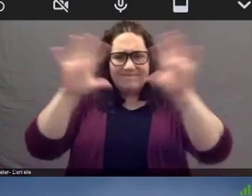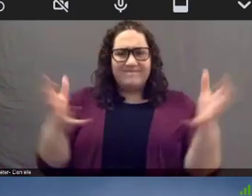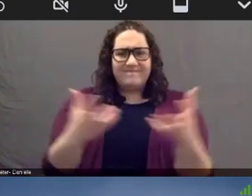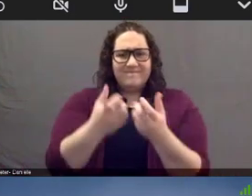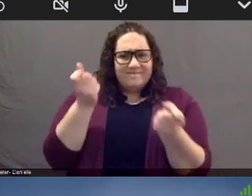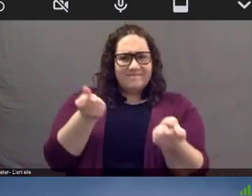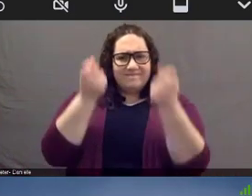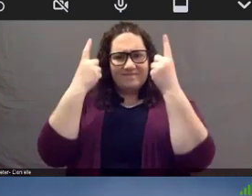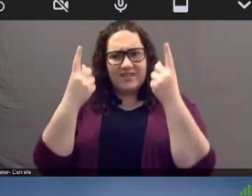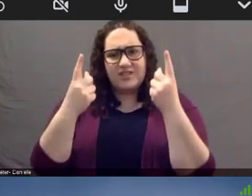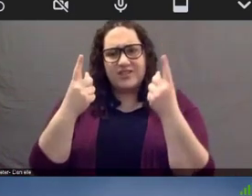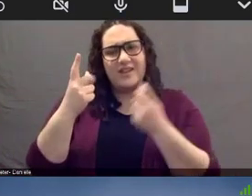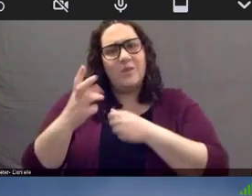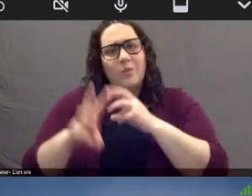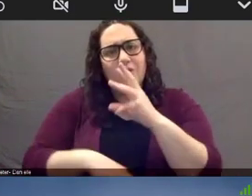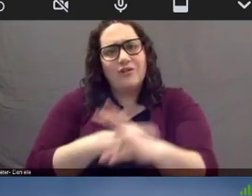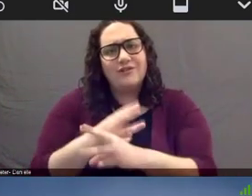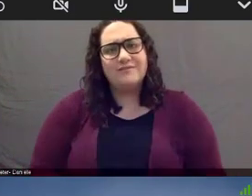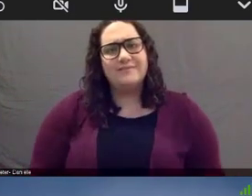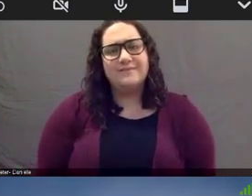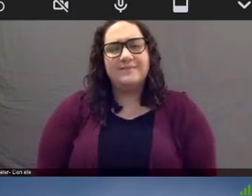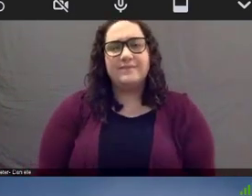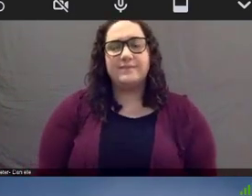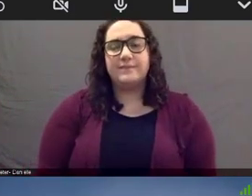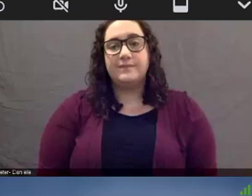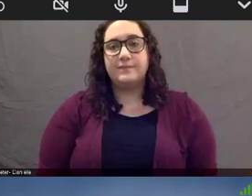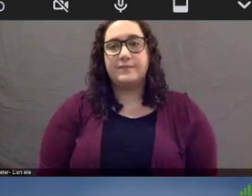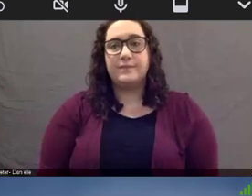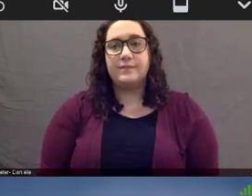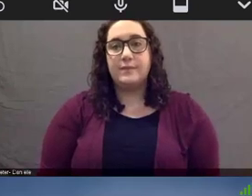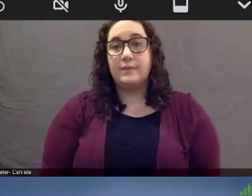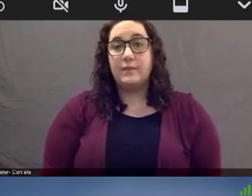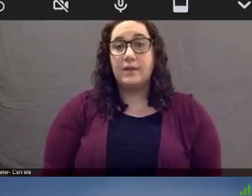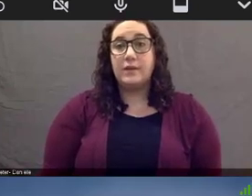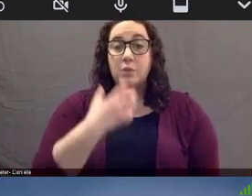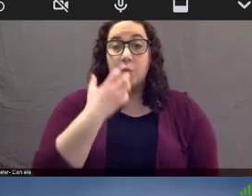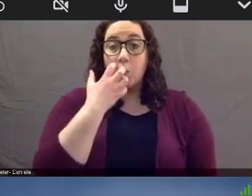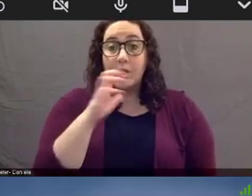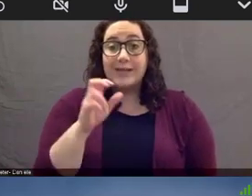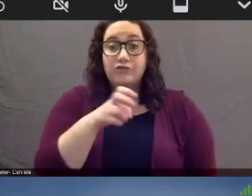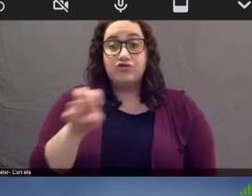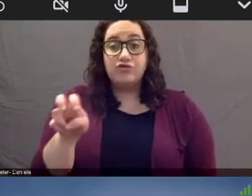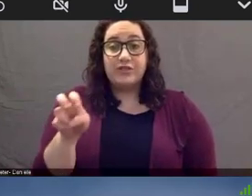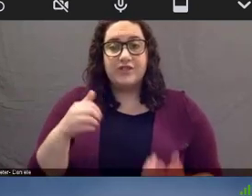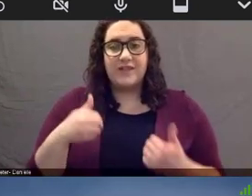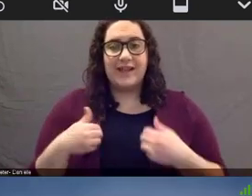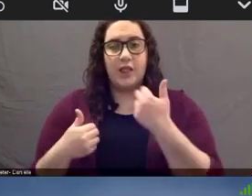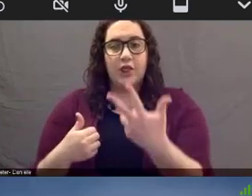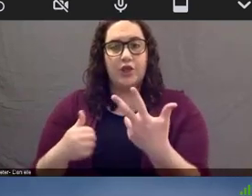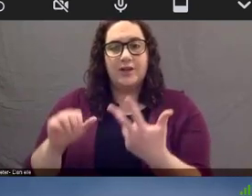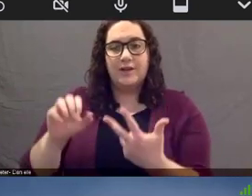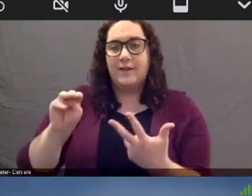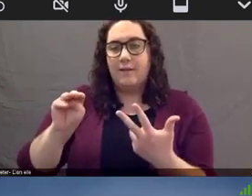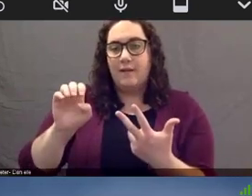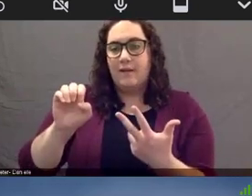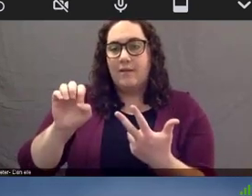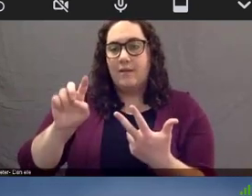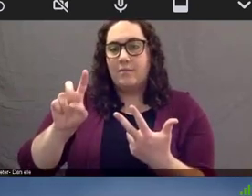So in heat transfer, we sort of broke the class down into three parts, right? So the first part is sort of